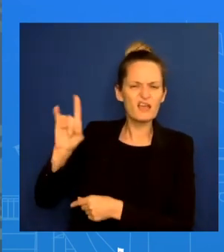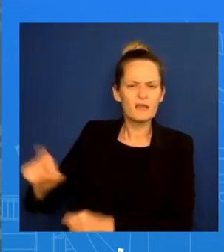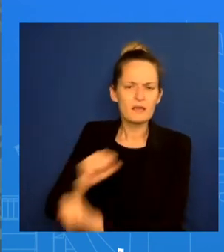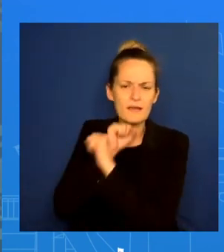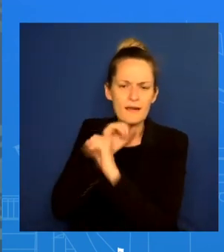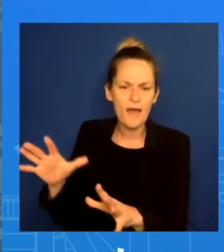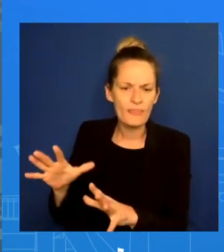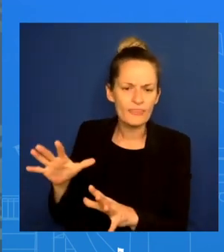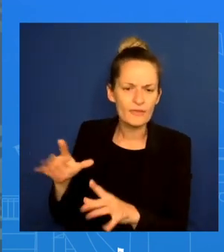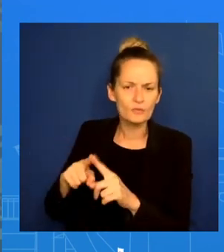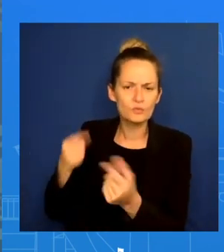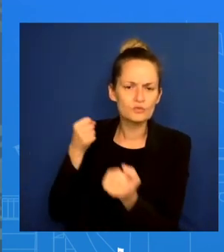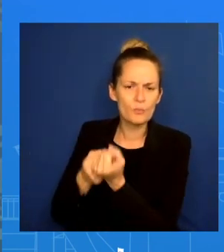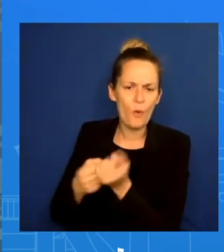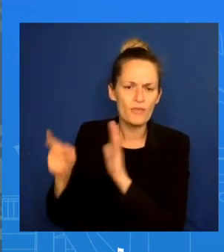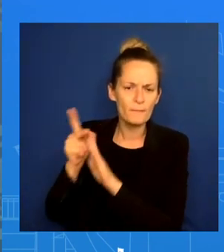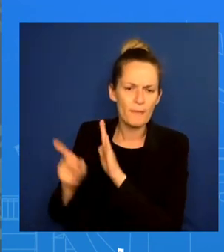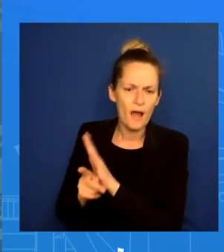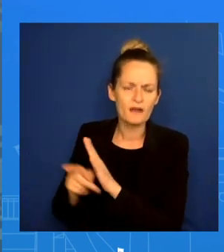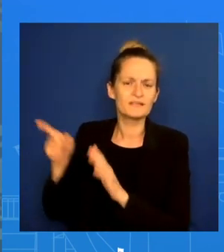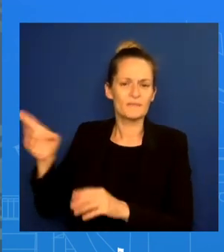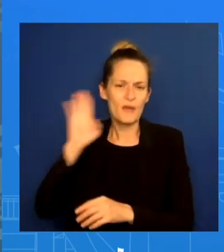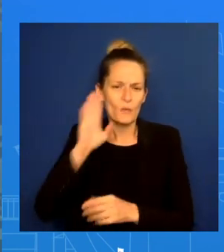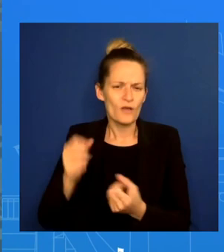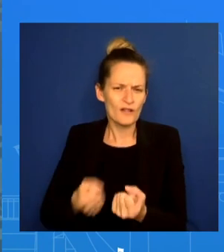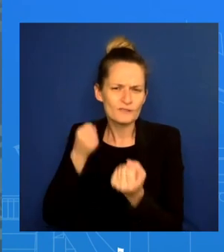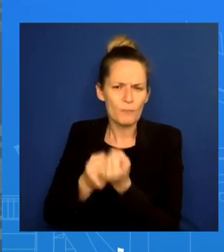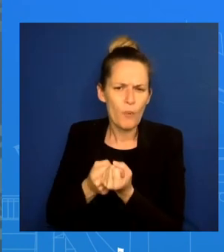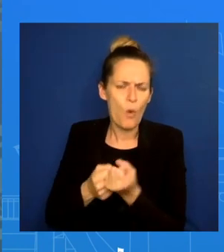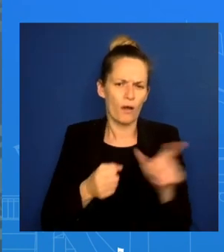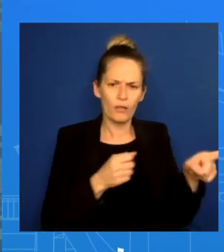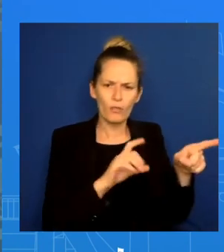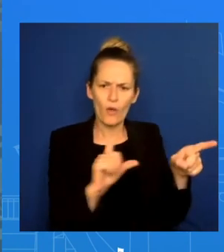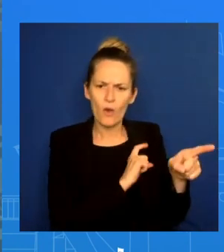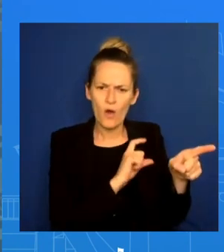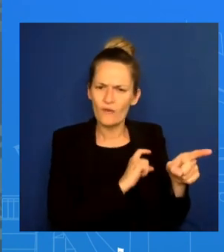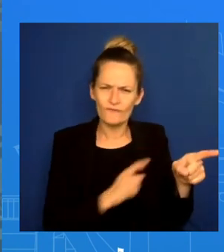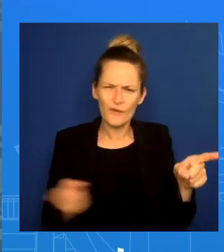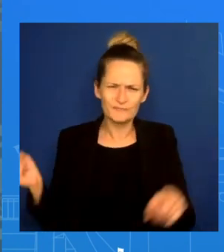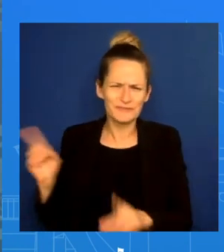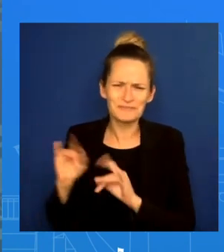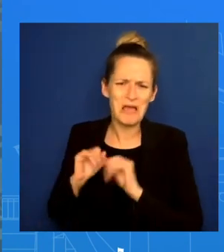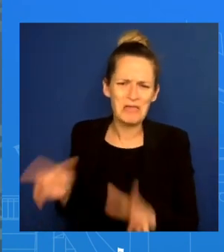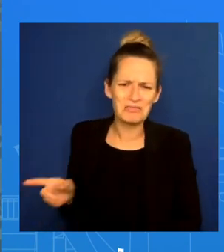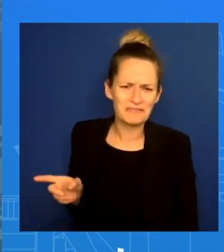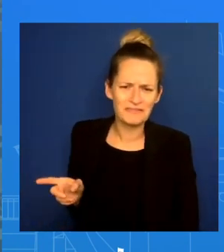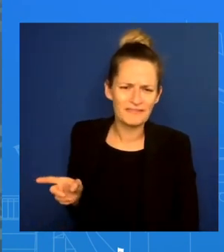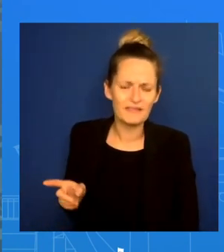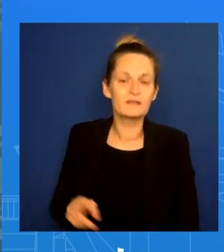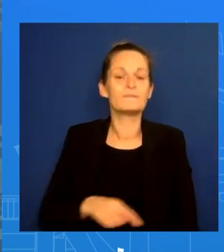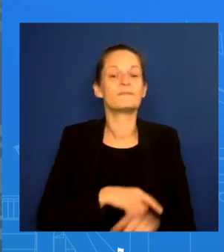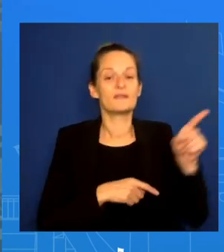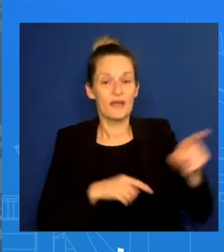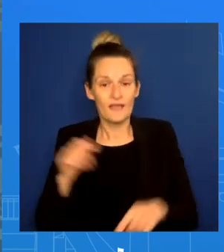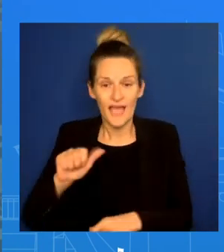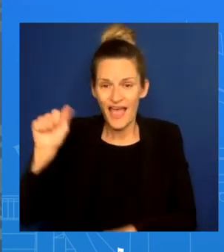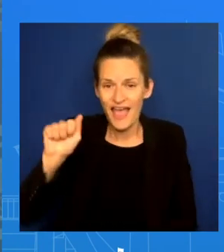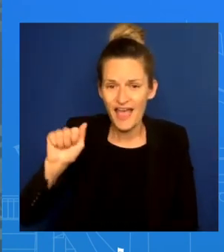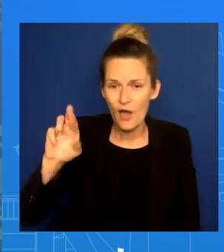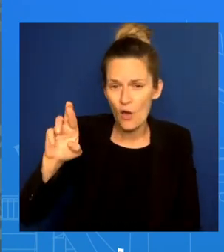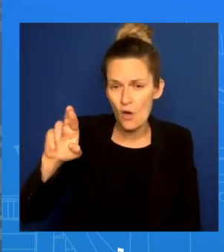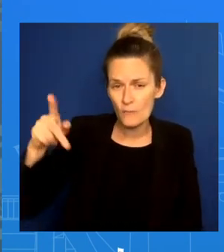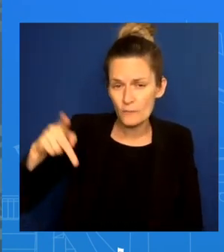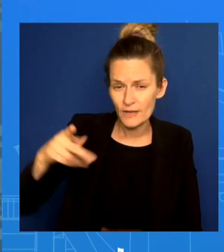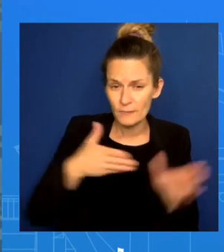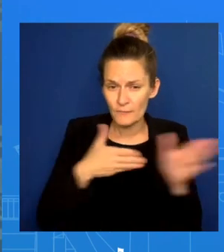That plan helped put us in a stronger labor market and help make our economy stronger. And